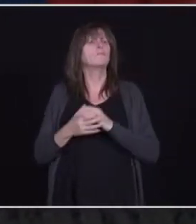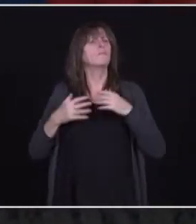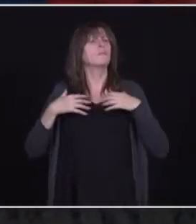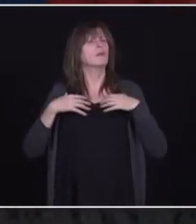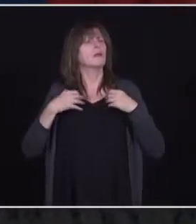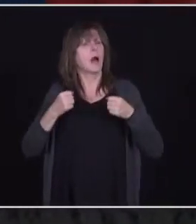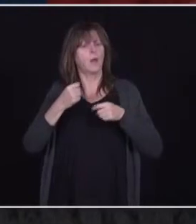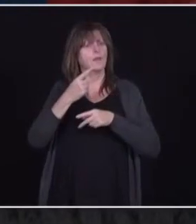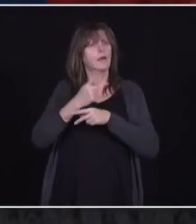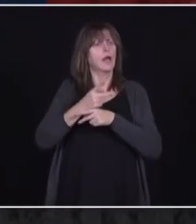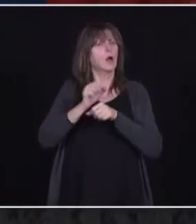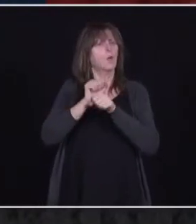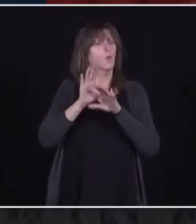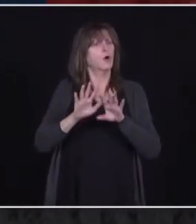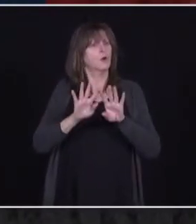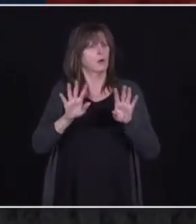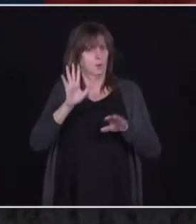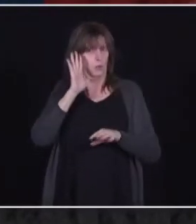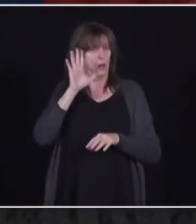move out to long-term care homes?